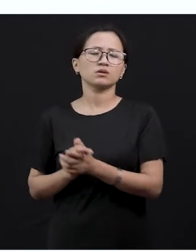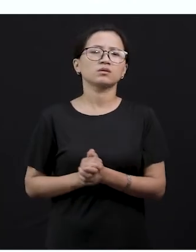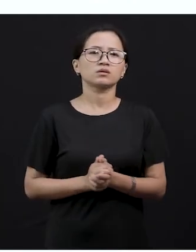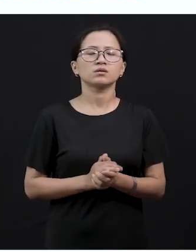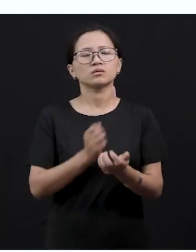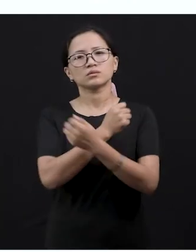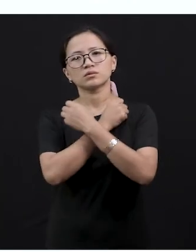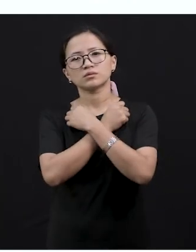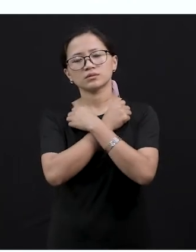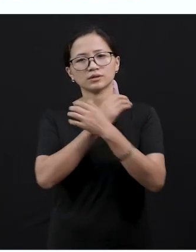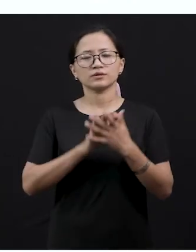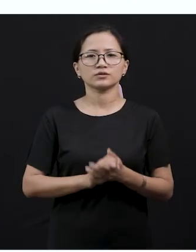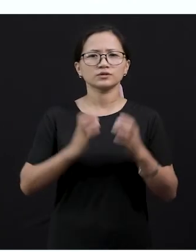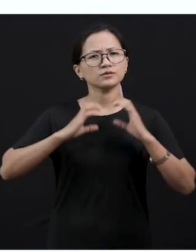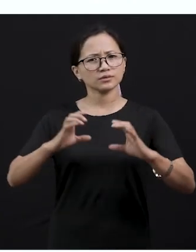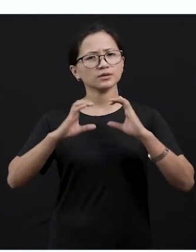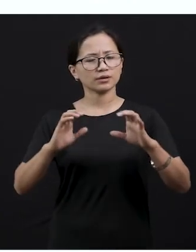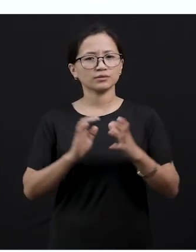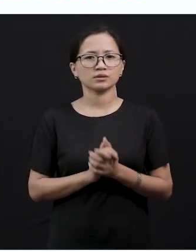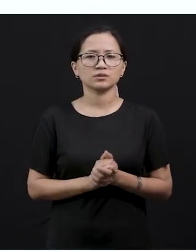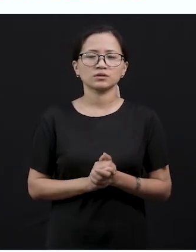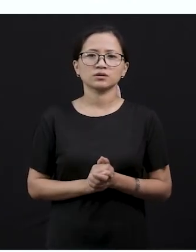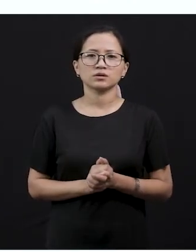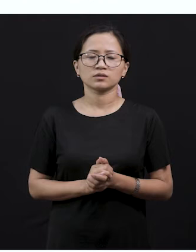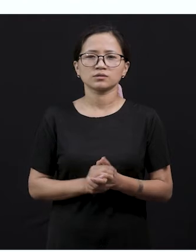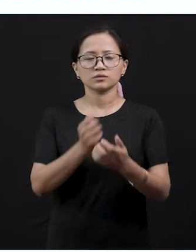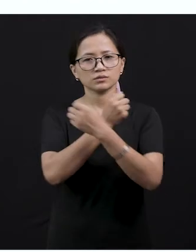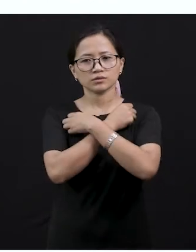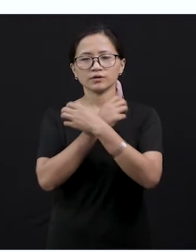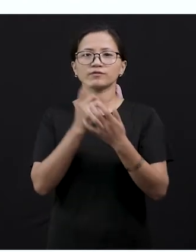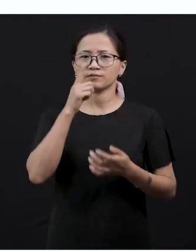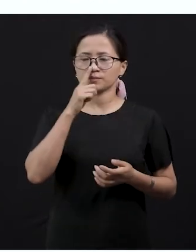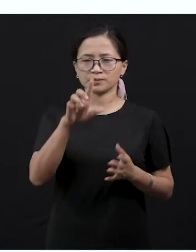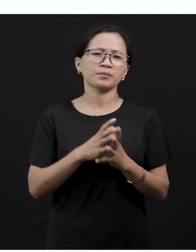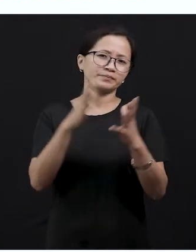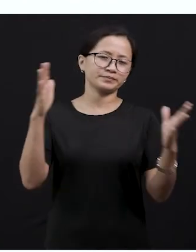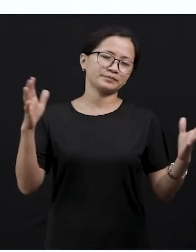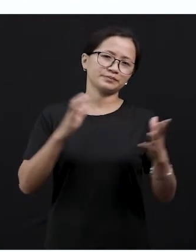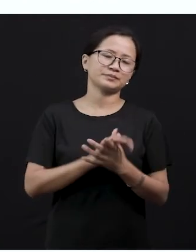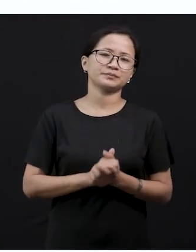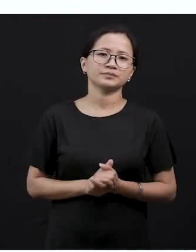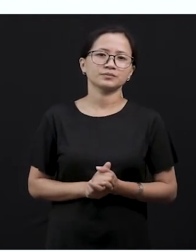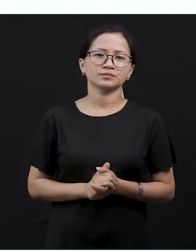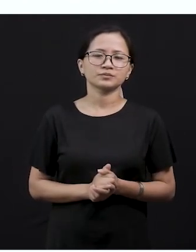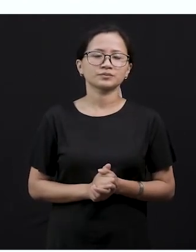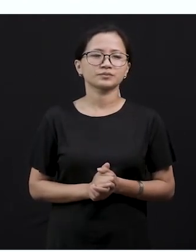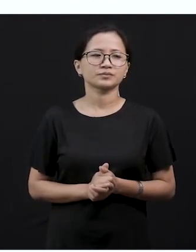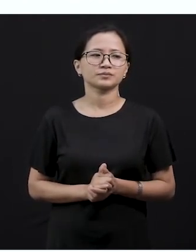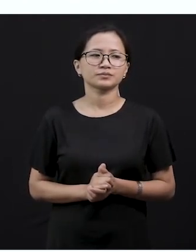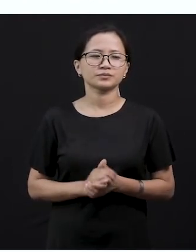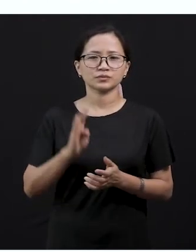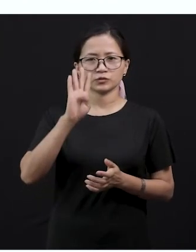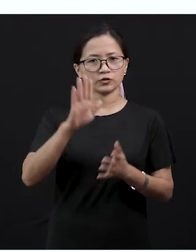were loving. This shows that they were loving and caring, and they loved their mother, okay? This act shows that all